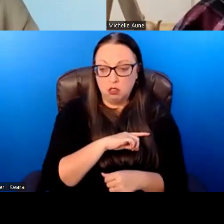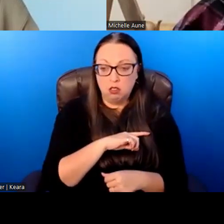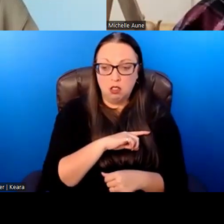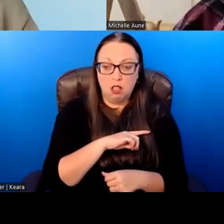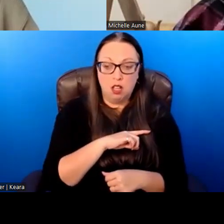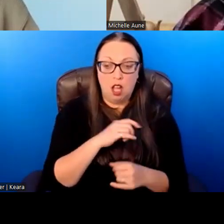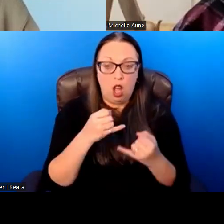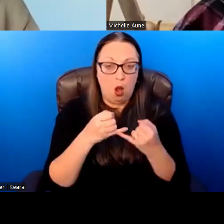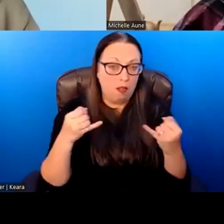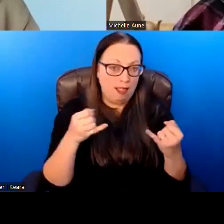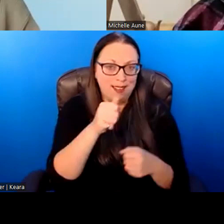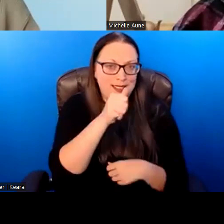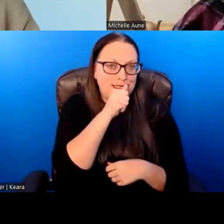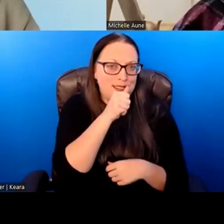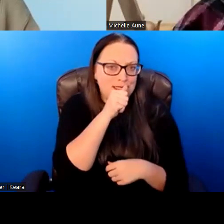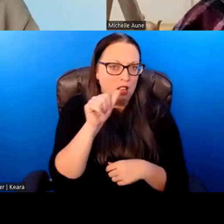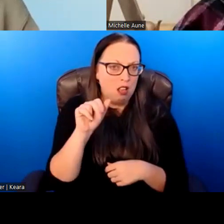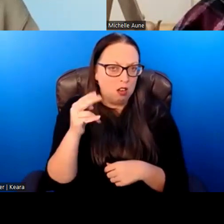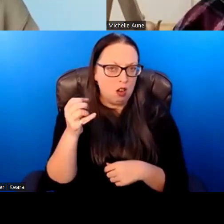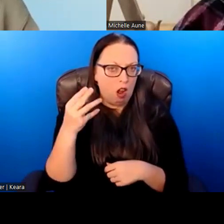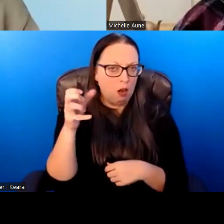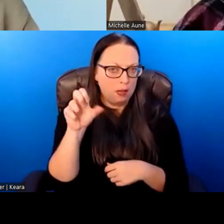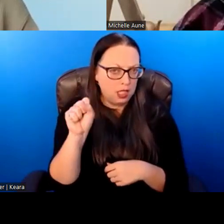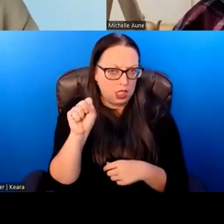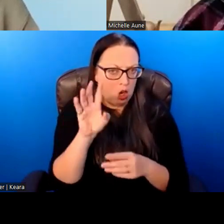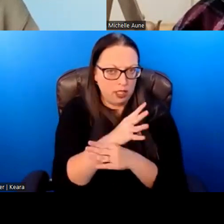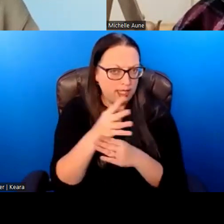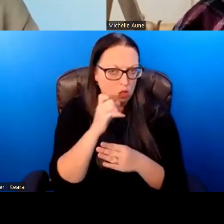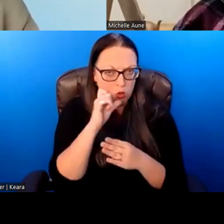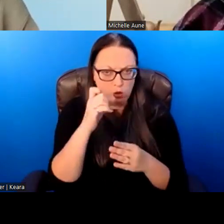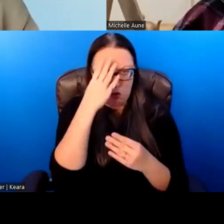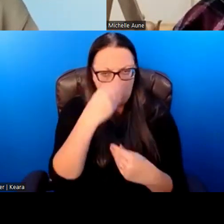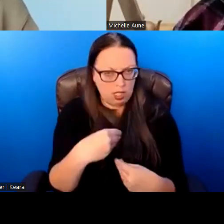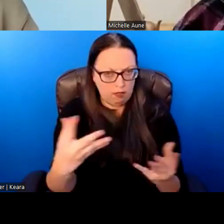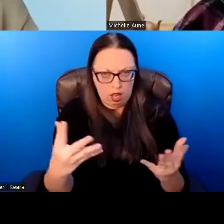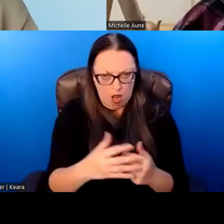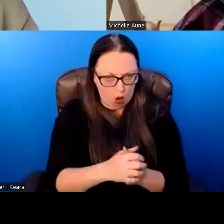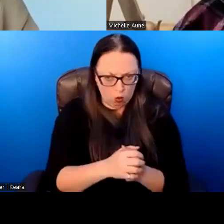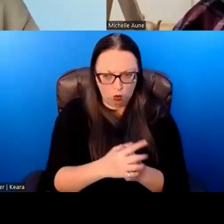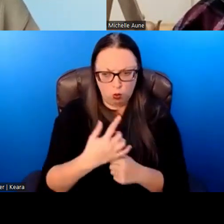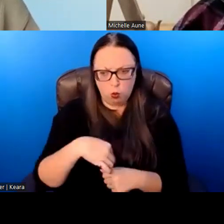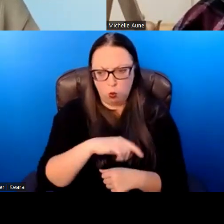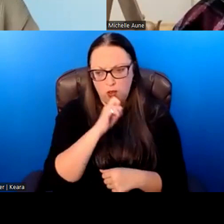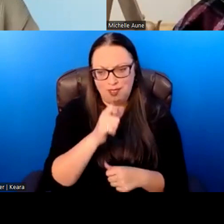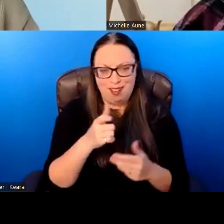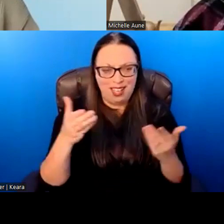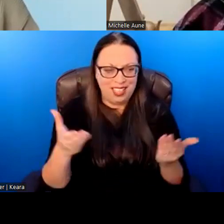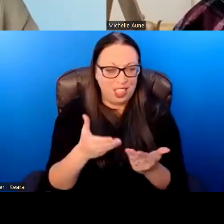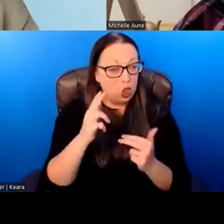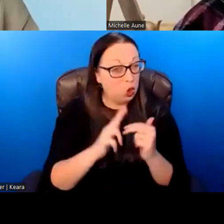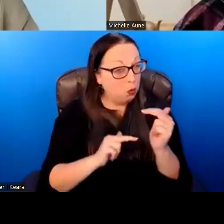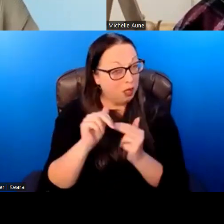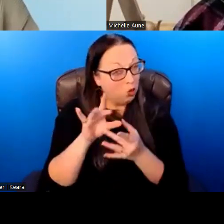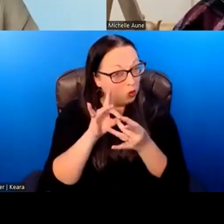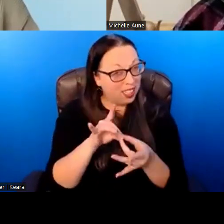pretty anonymous. Our schedules aren't given out. We're we're not necessarily here to build